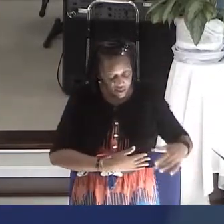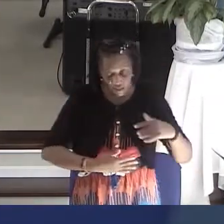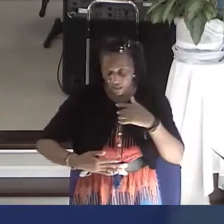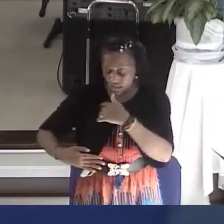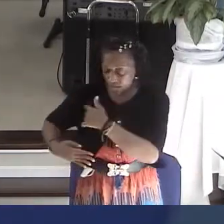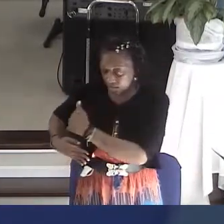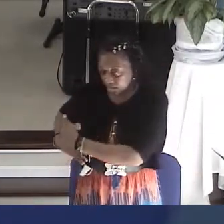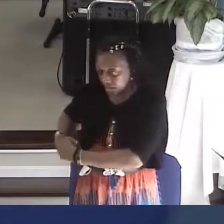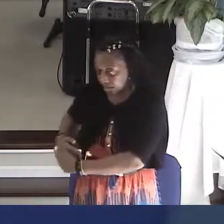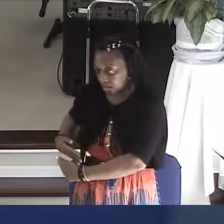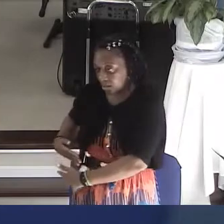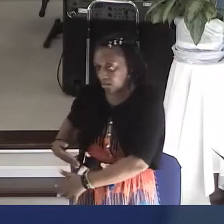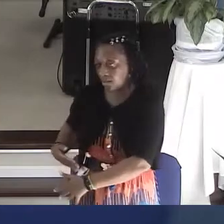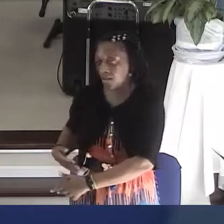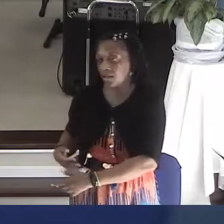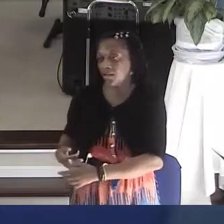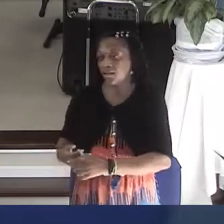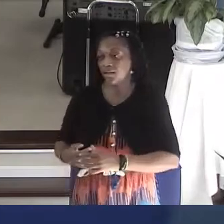bleeding